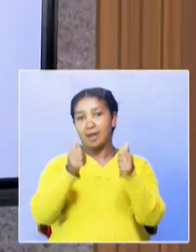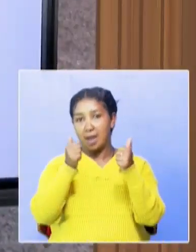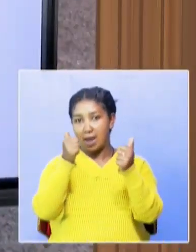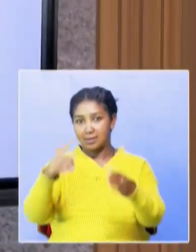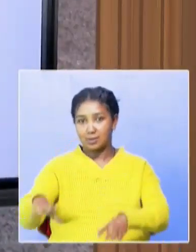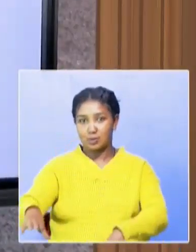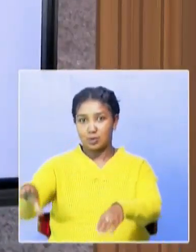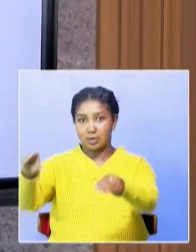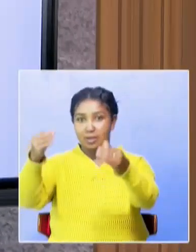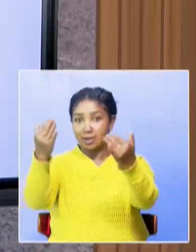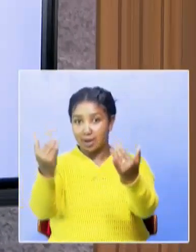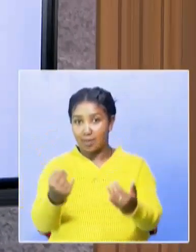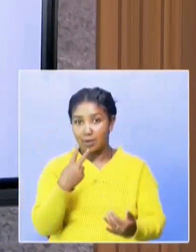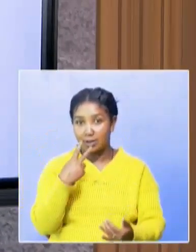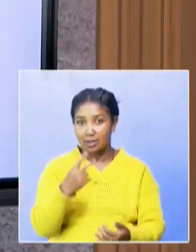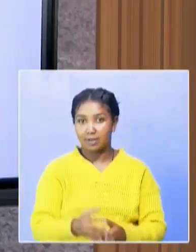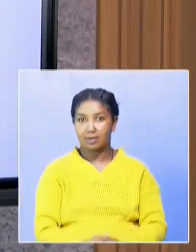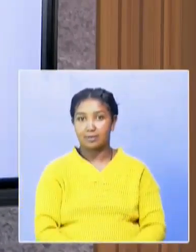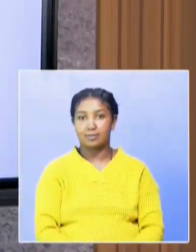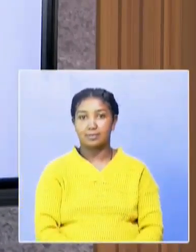Nice. Student, come on here.